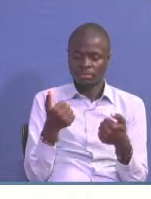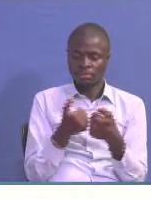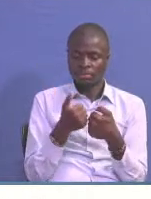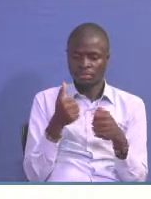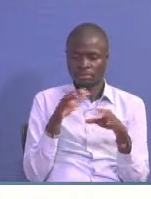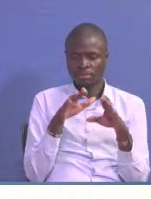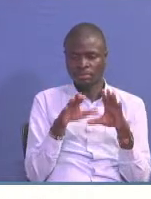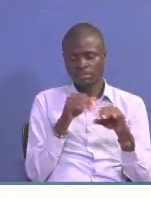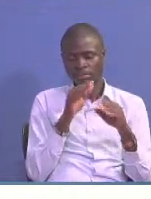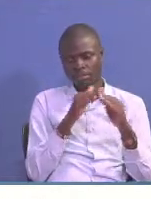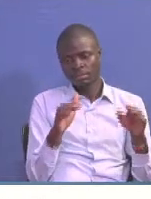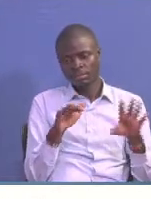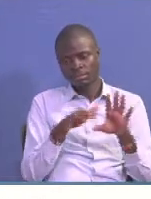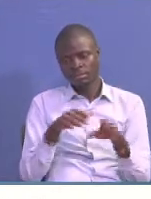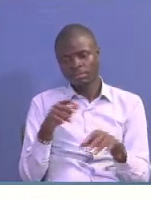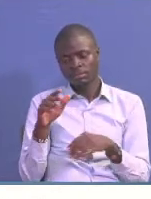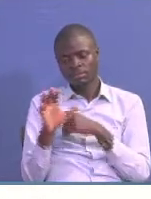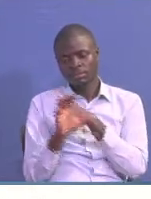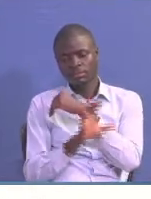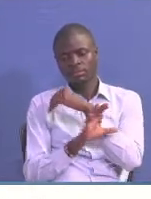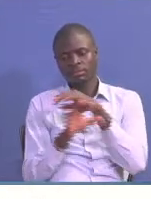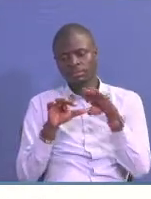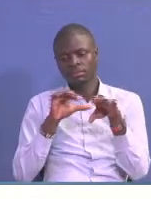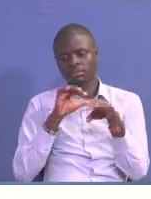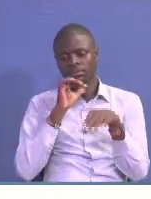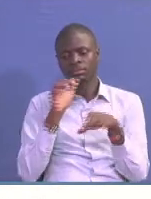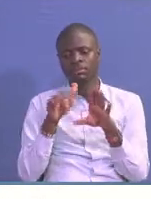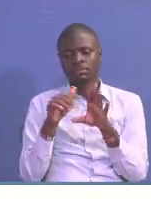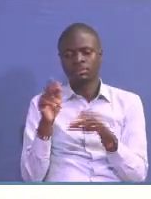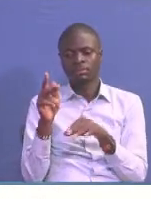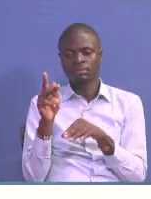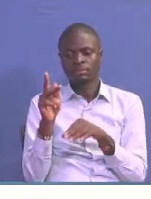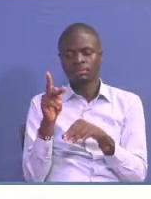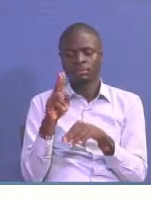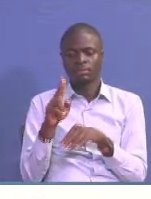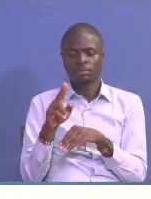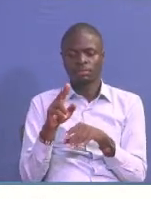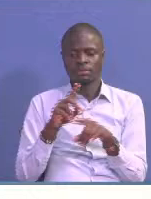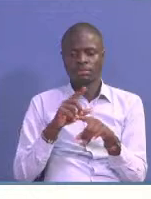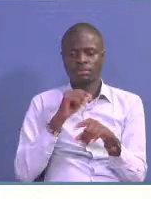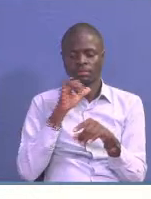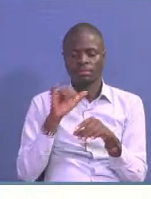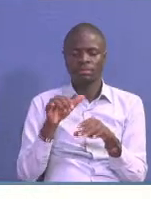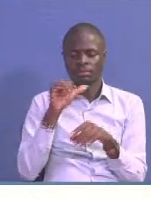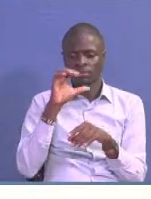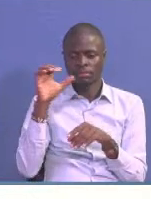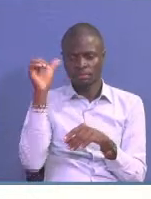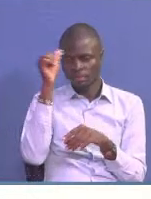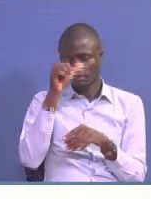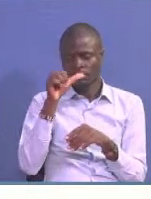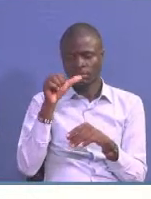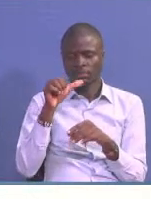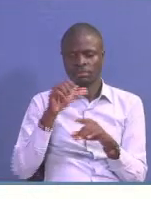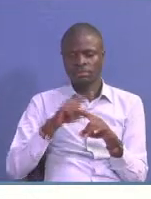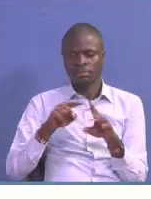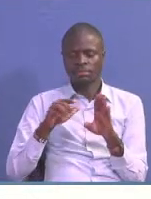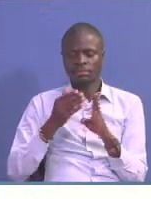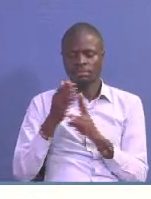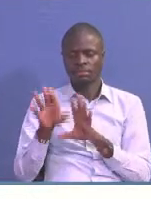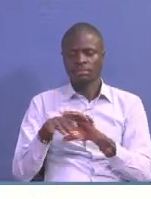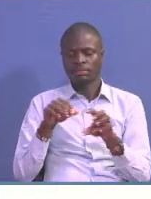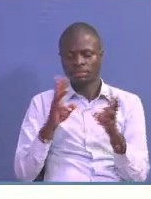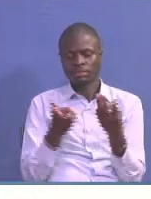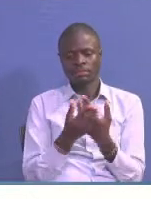market trends in the country, not just here at Kenyatta University, not just in Kenya, not just in East Africa, not just in Africa, but even in